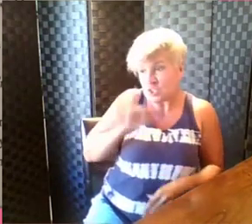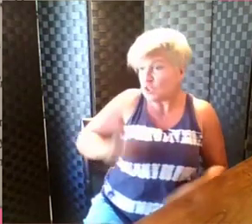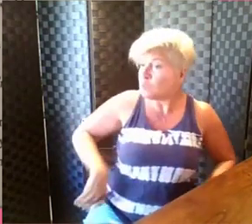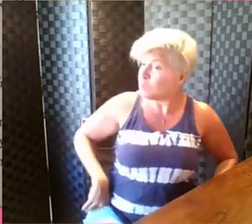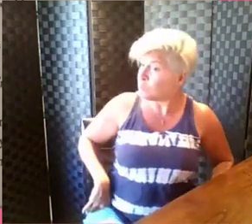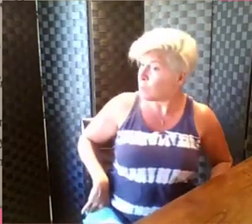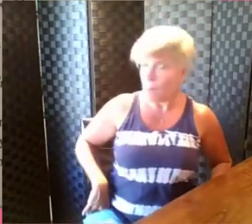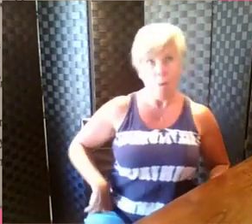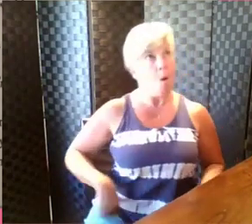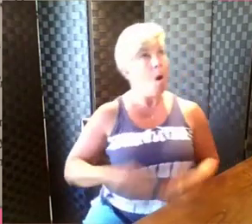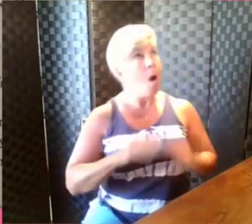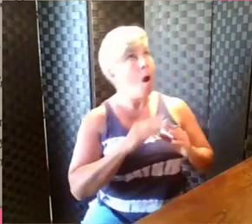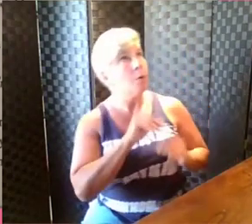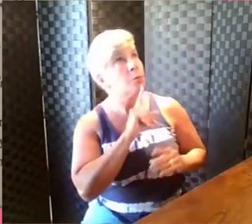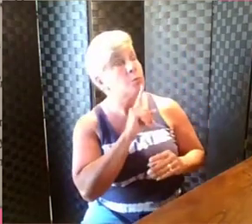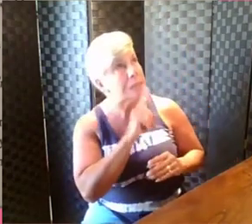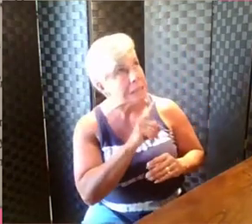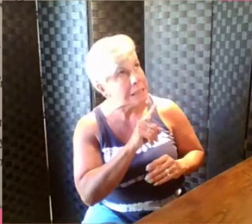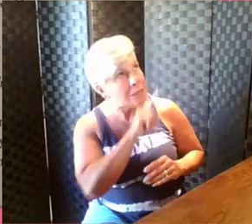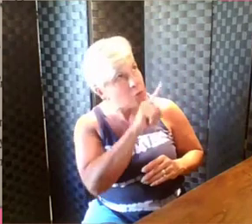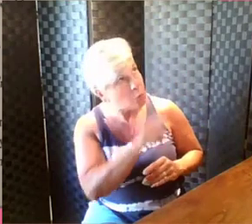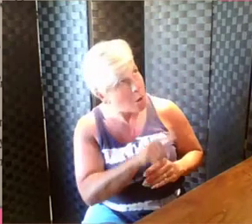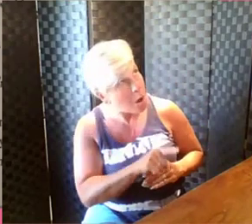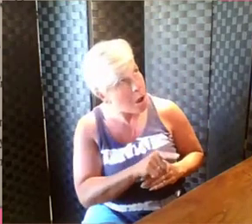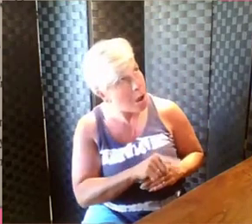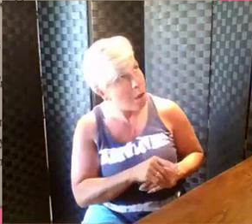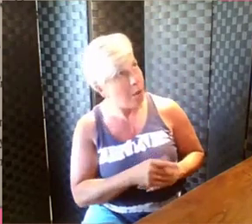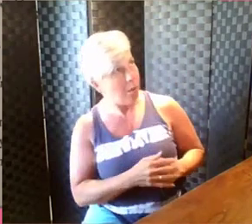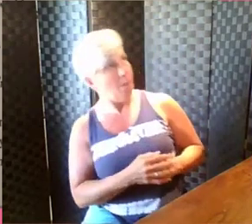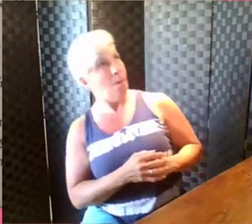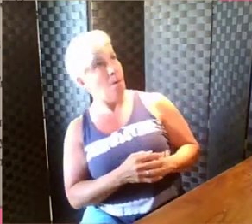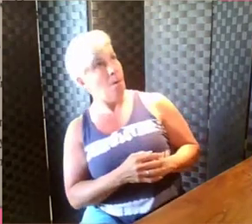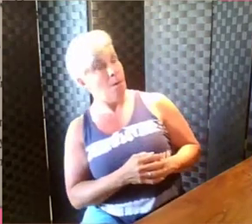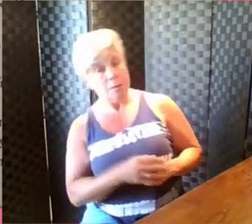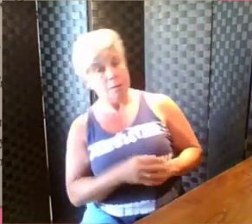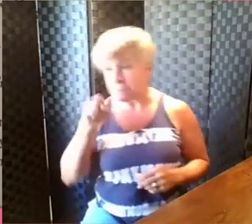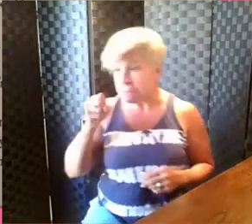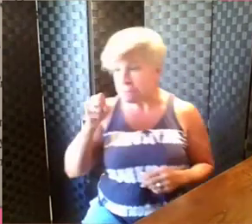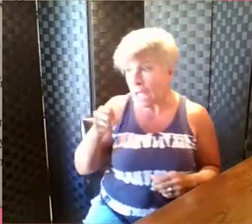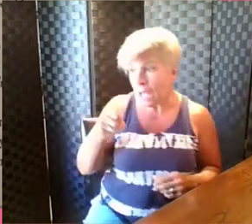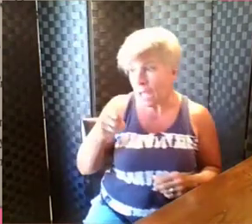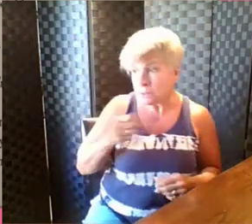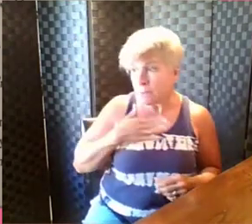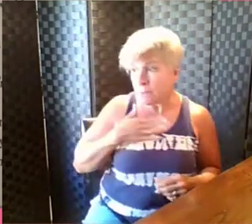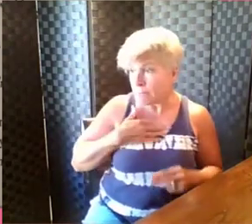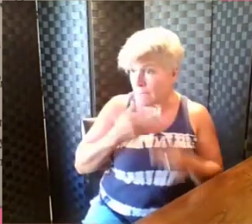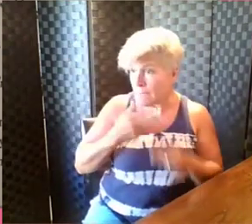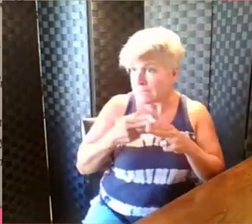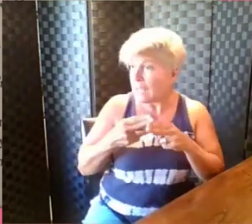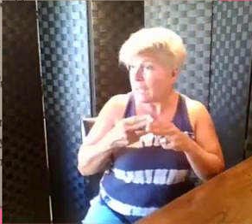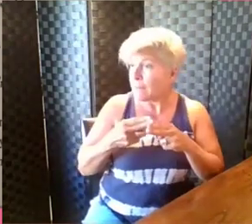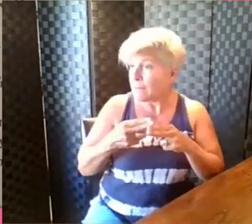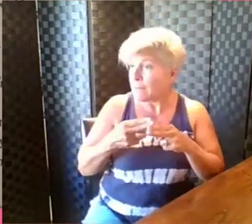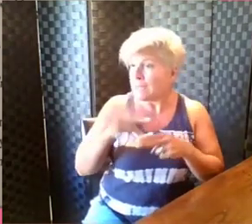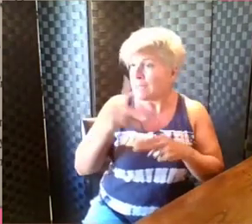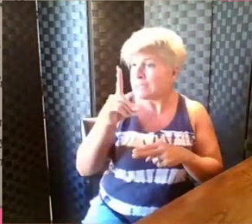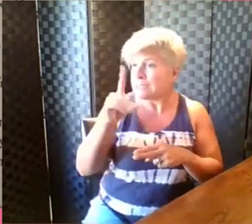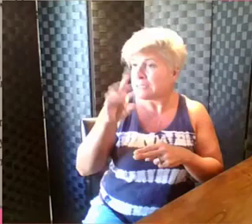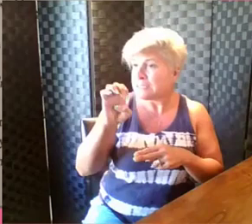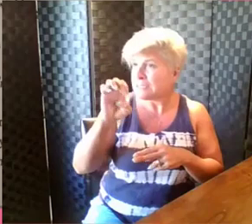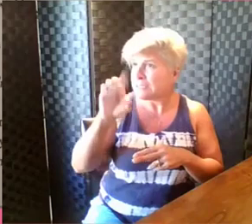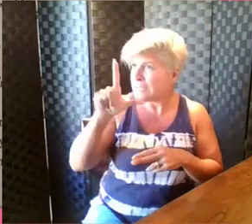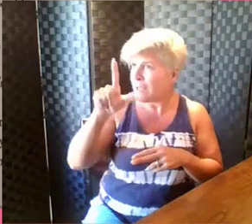too." "You are?" said Victoria. "Yes," said Mrs. Twinkle. "My name is